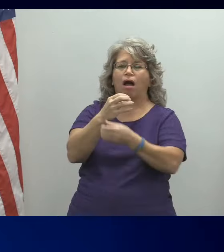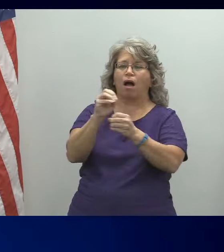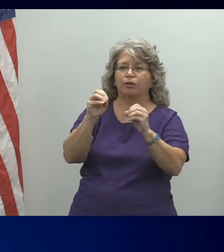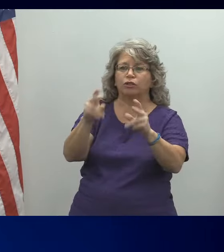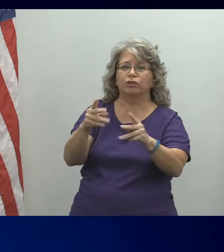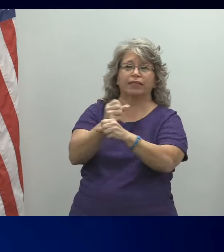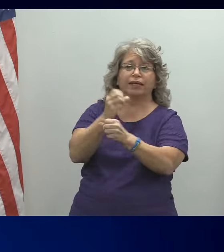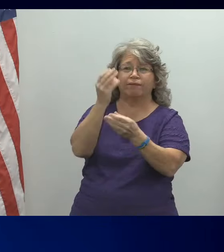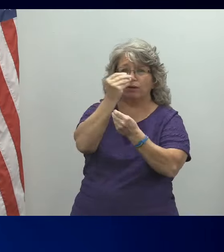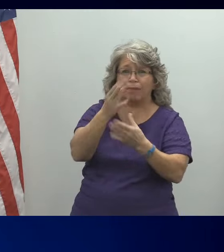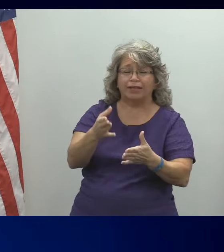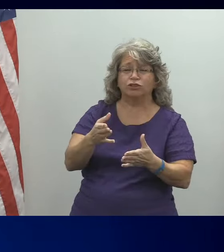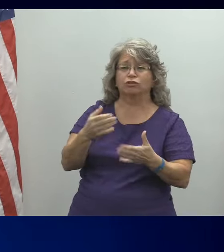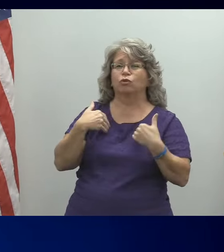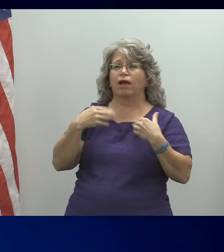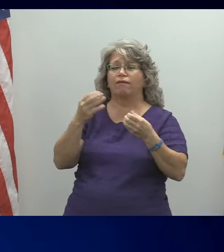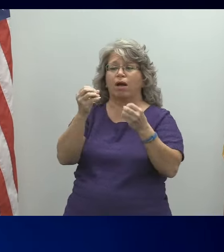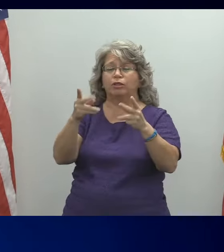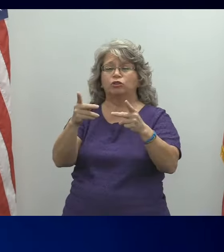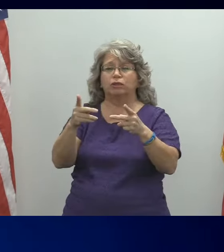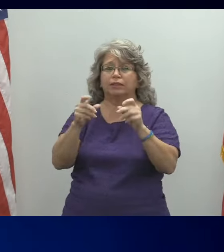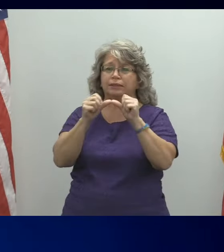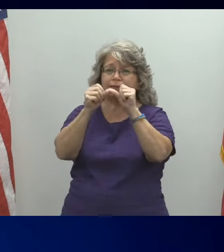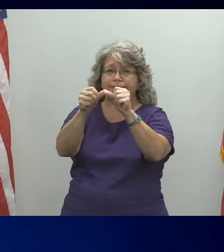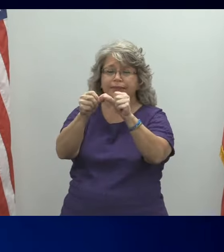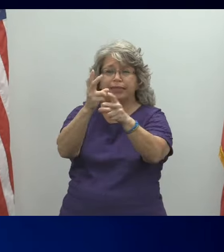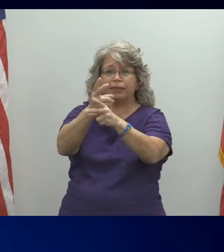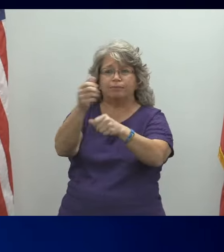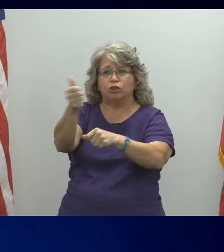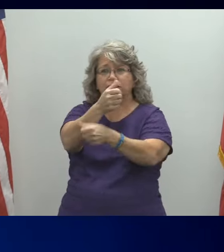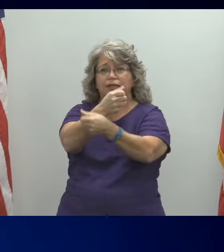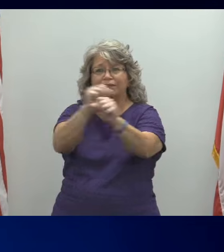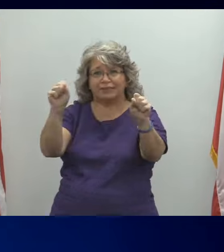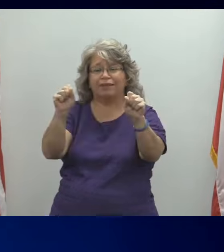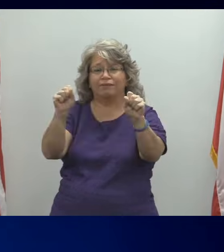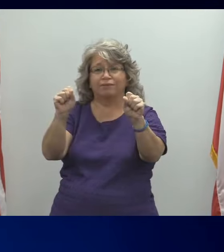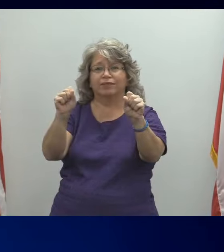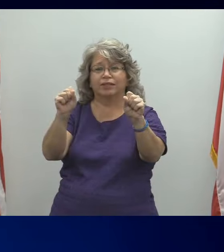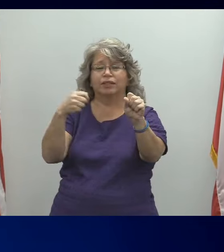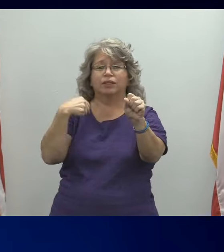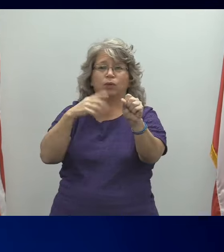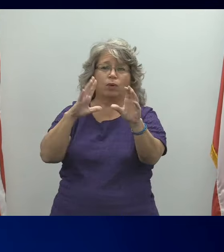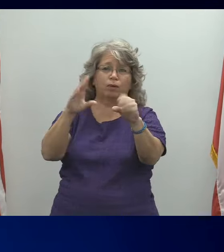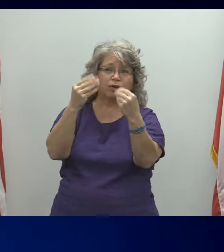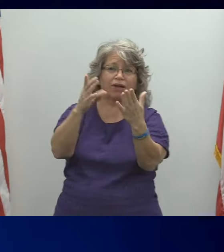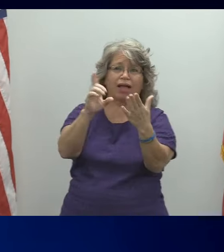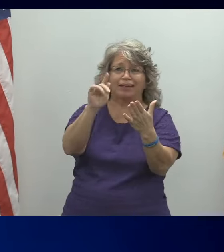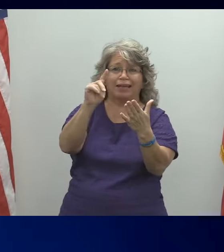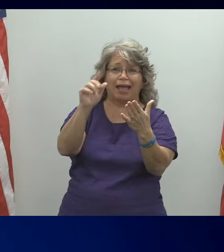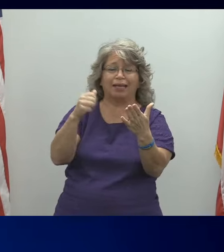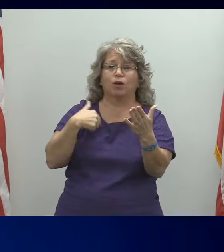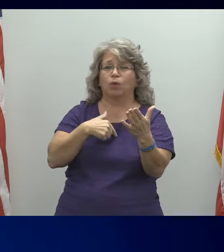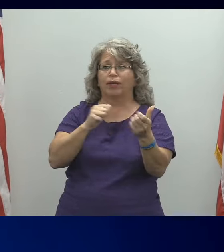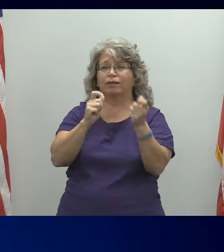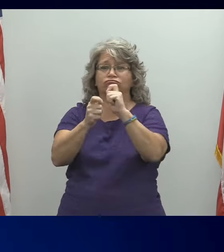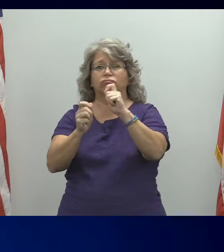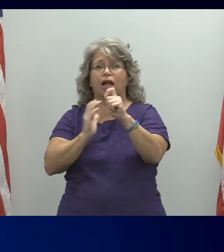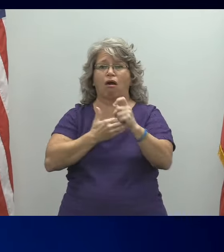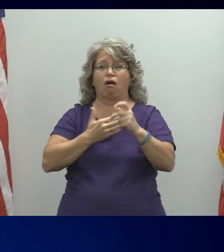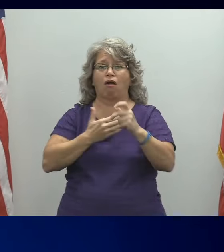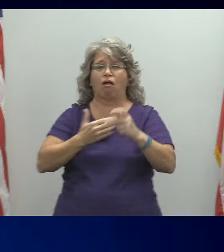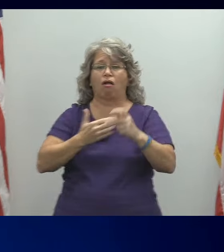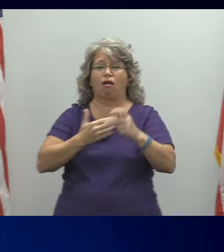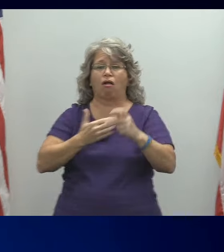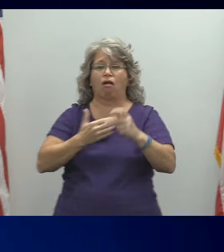for everybody, is to understand what the data is showing so that we can adjust our lives accordingly. Thank you so much,